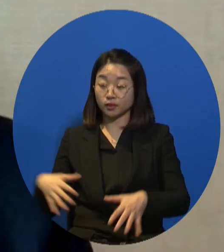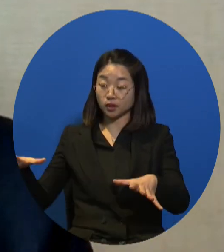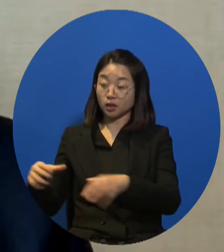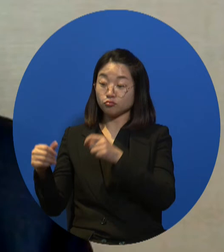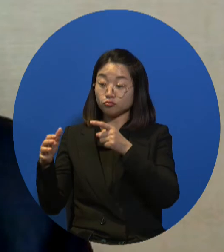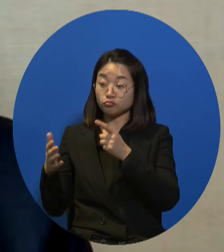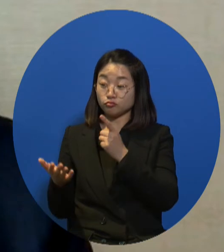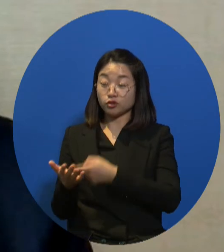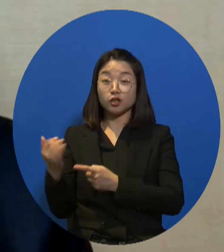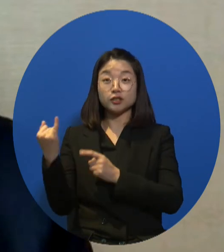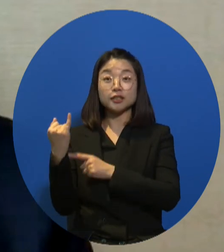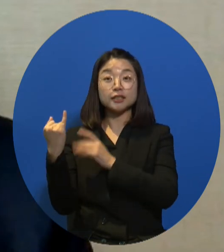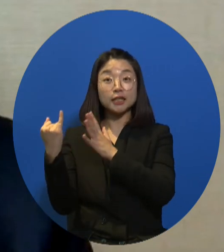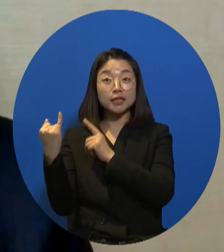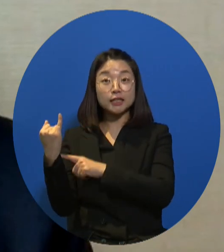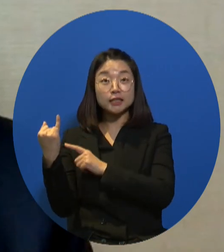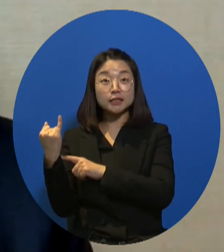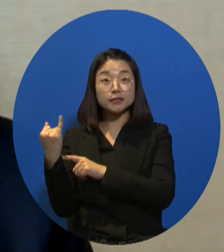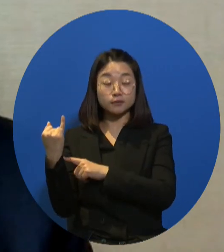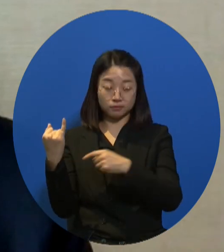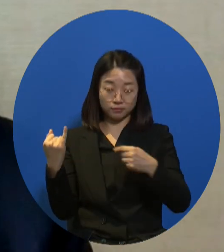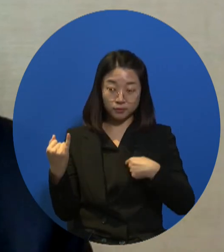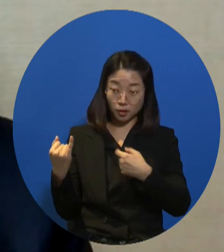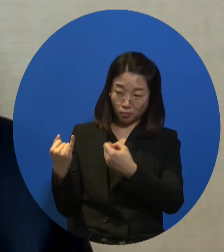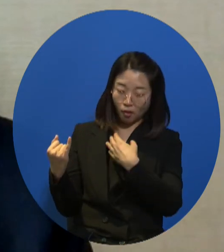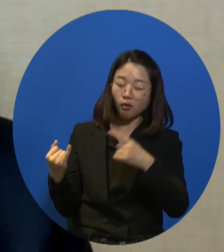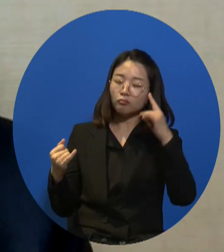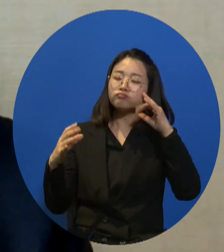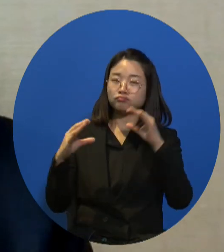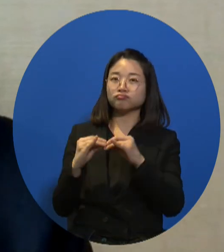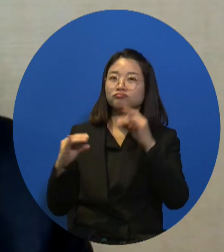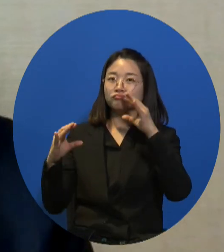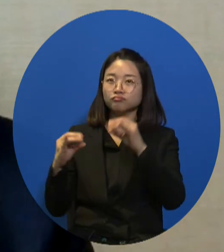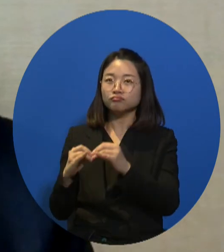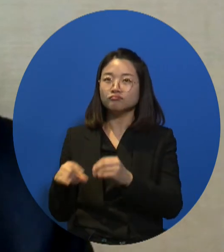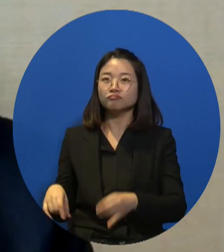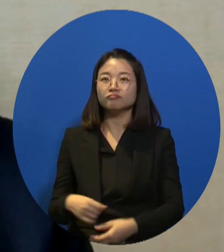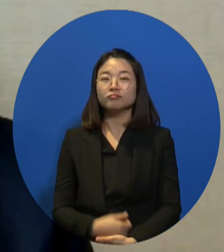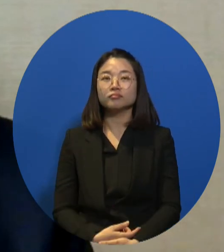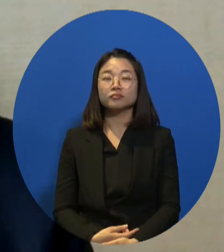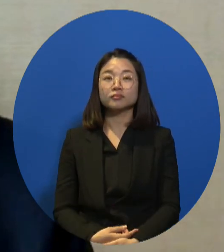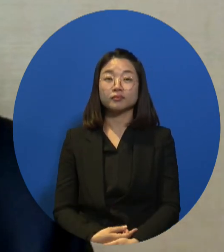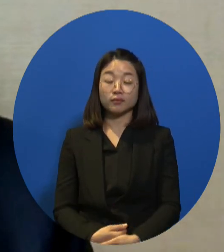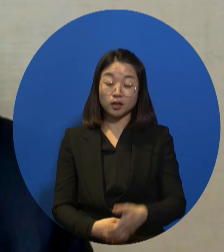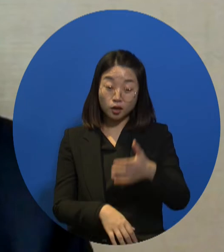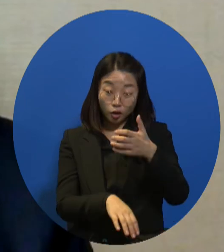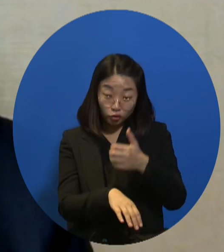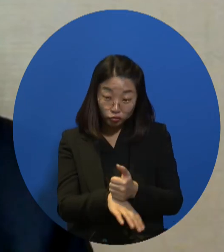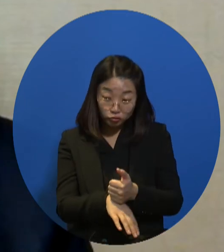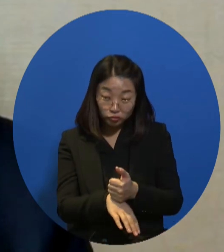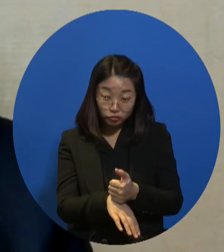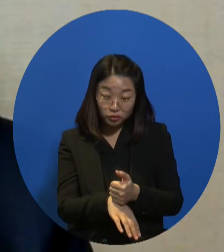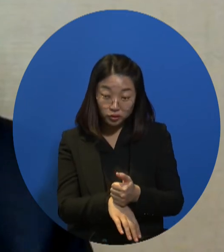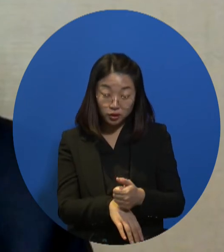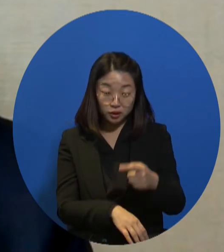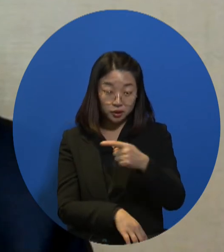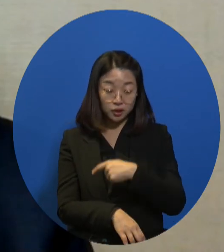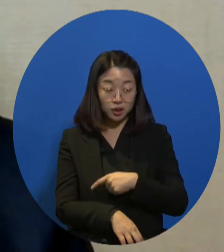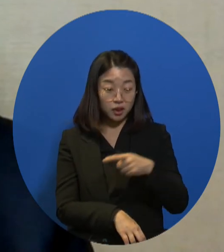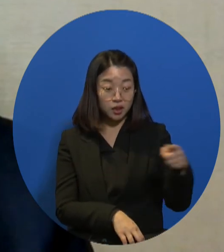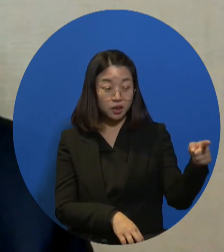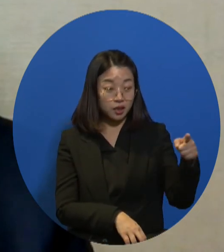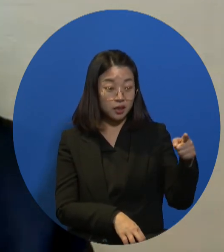And Director Kim's idea about creating an